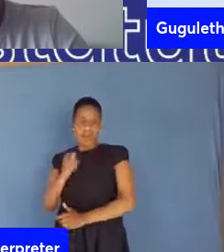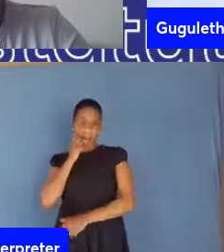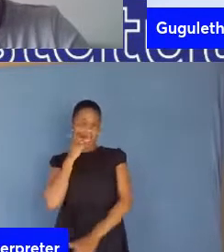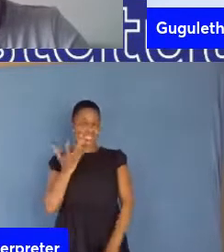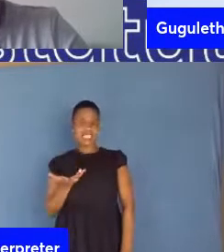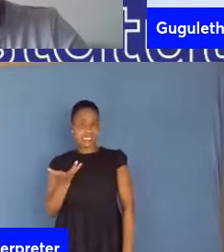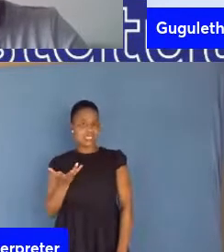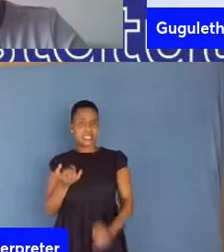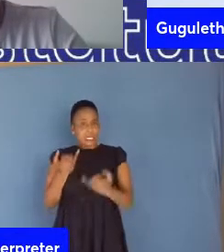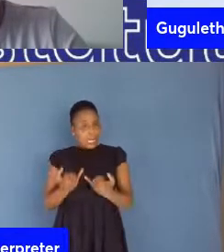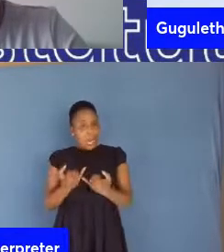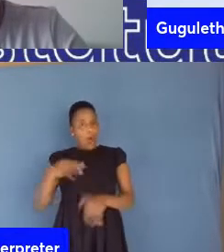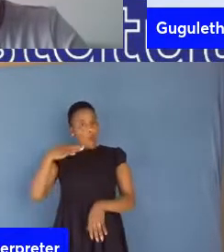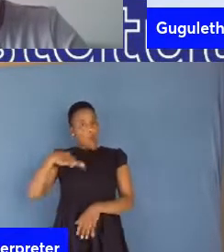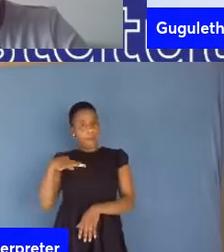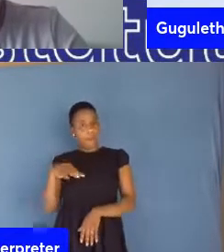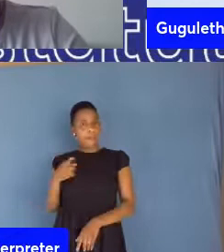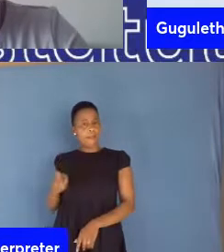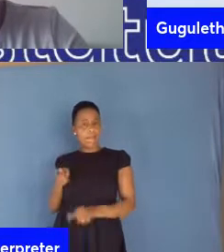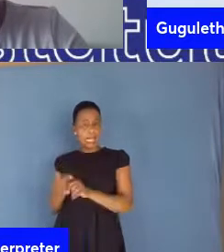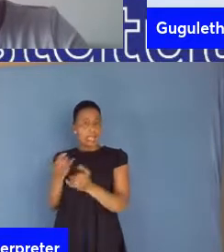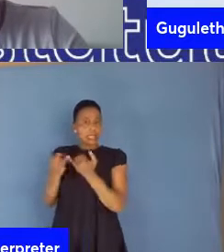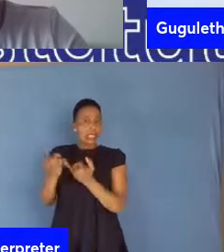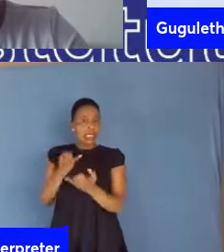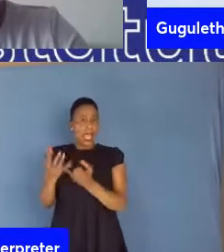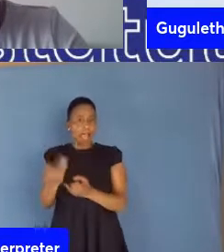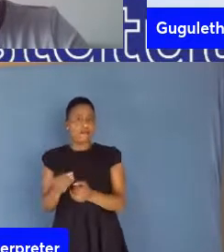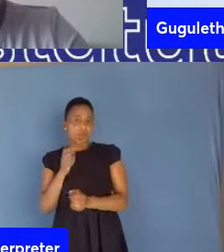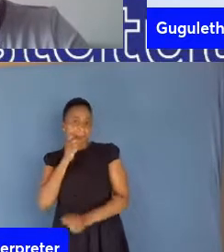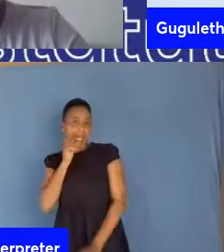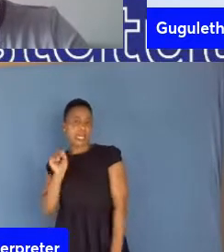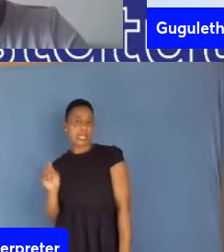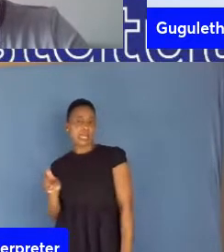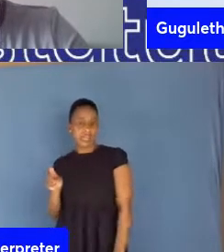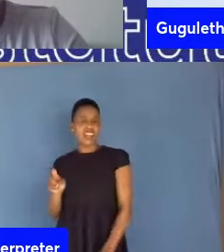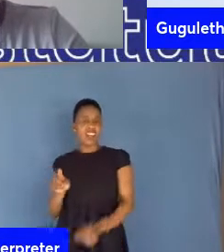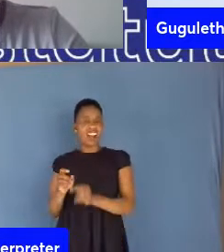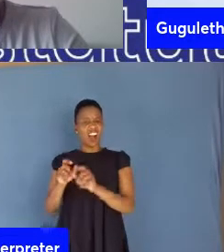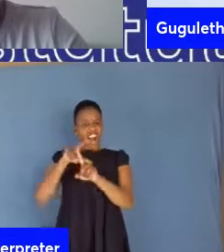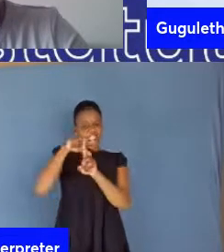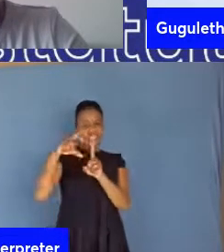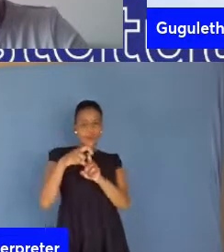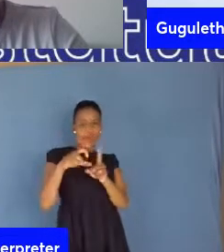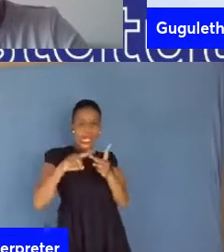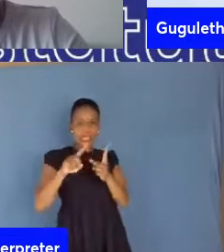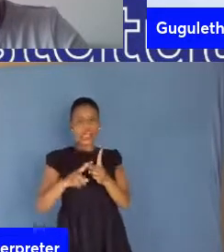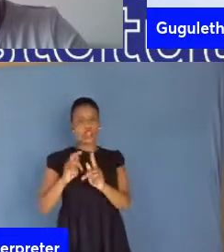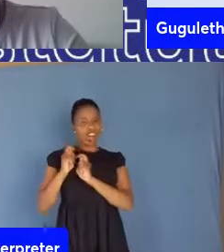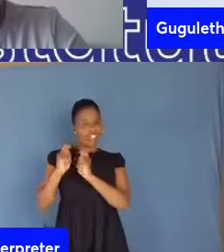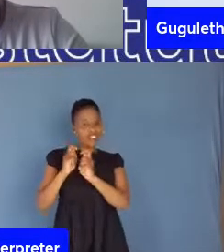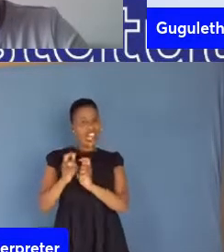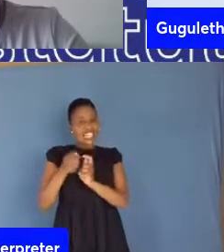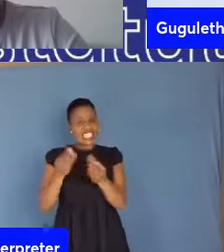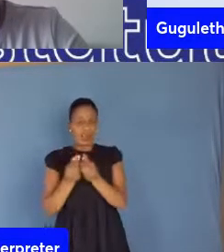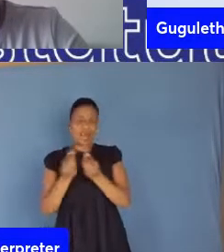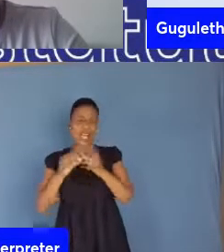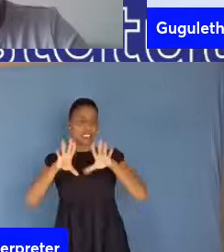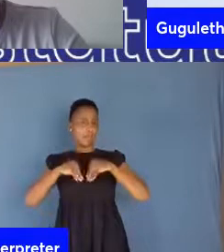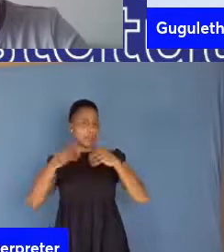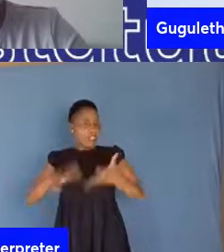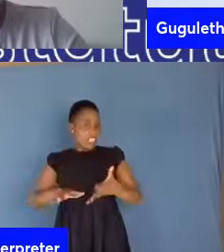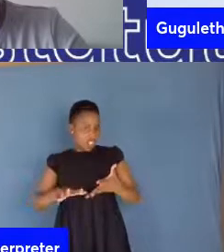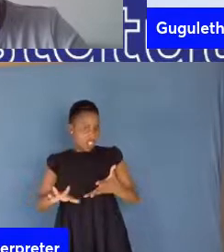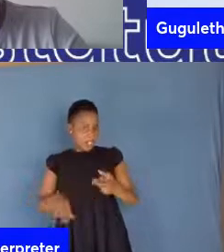with a 16-year-old is because culturally and traditionally, this is something that has tended to be acceptable, number one. And